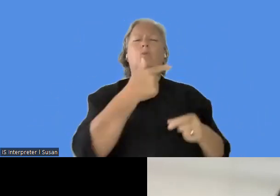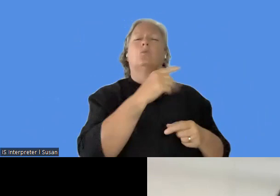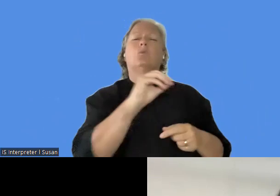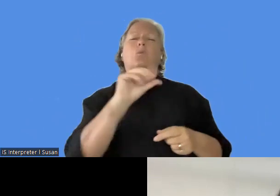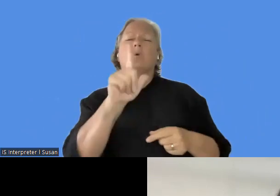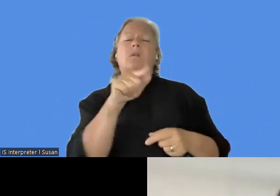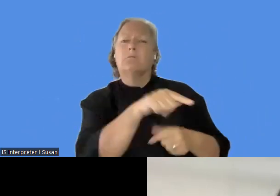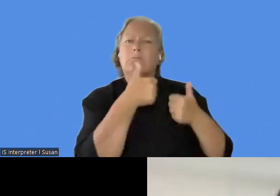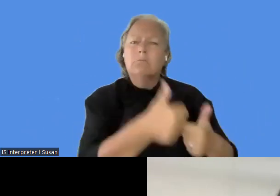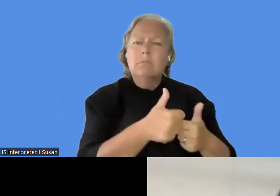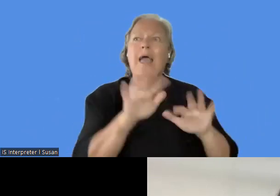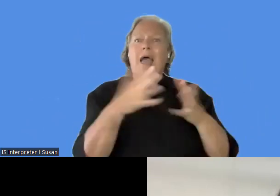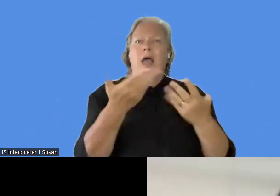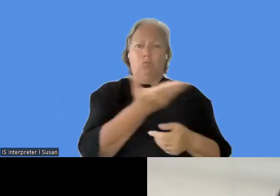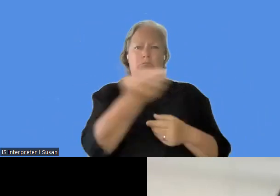tools. I think